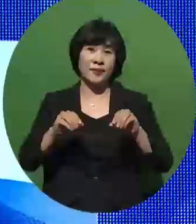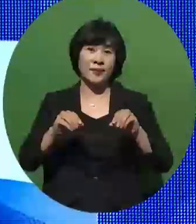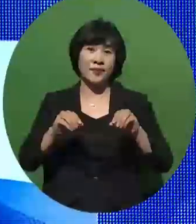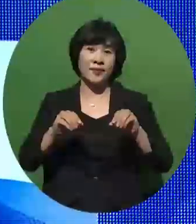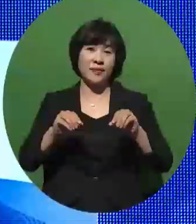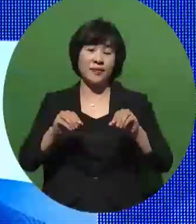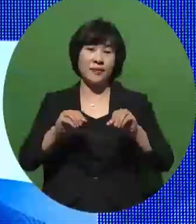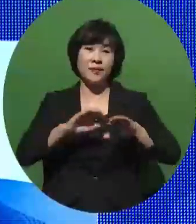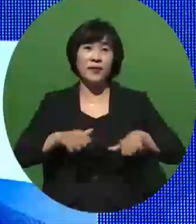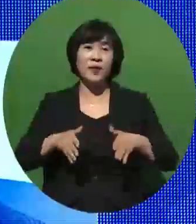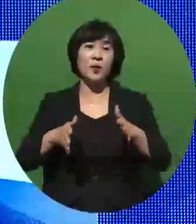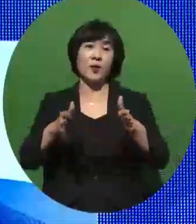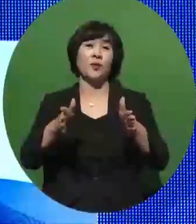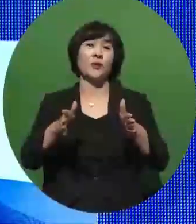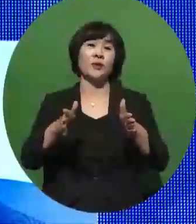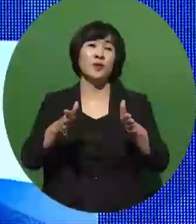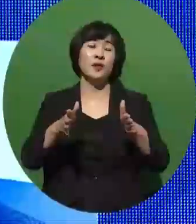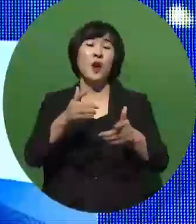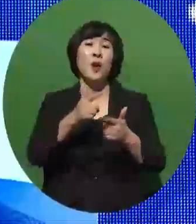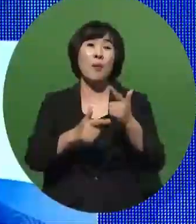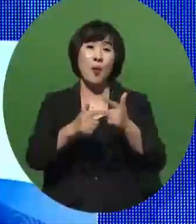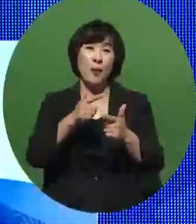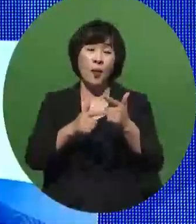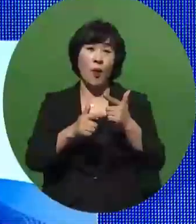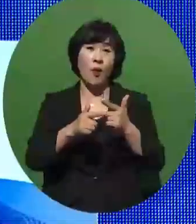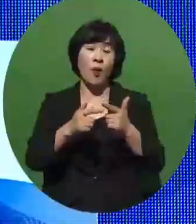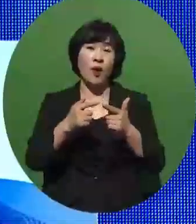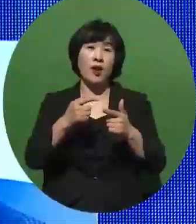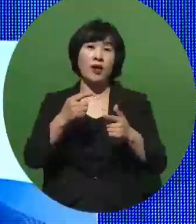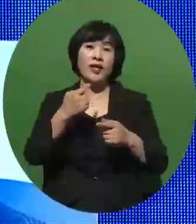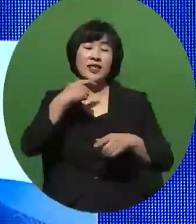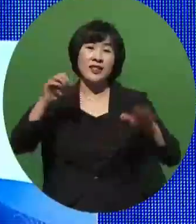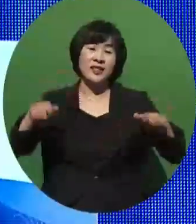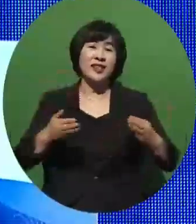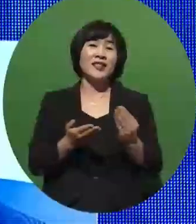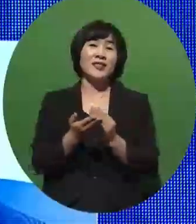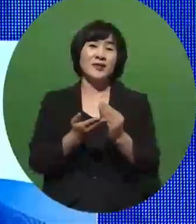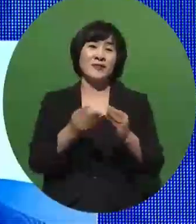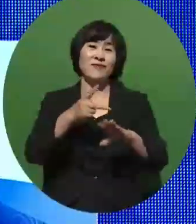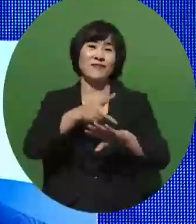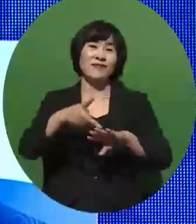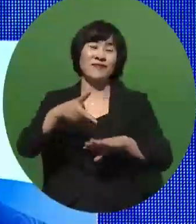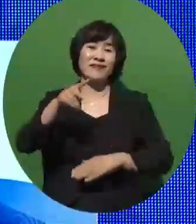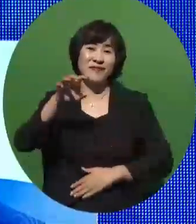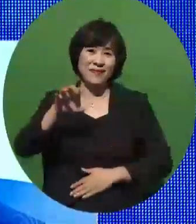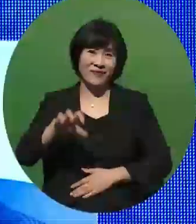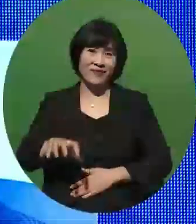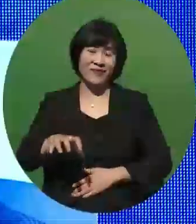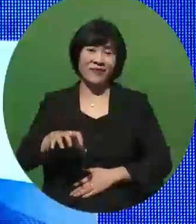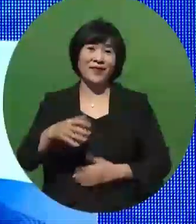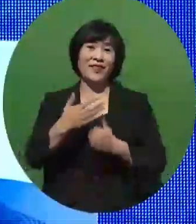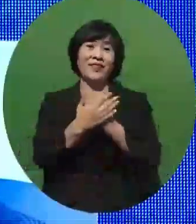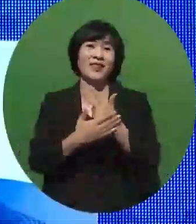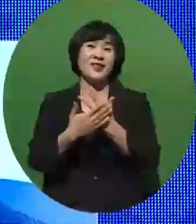we host this forum. And here in Sinan